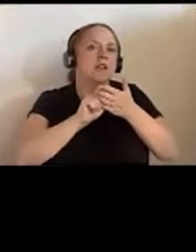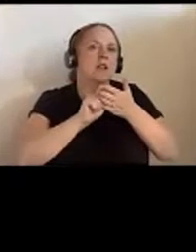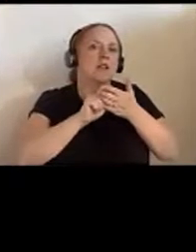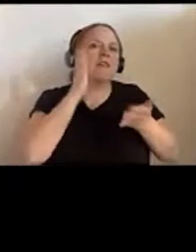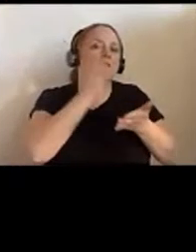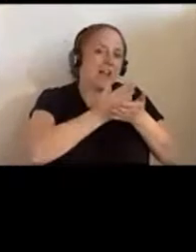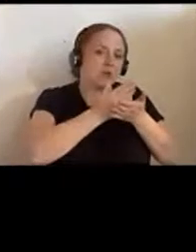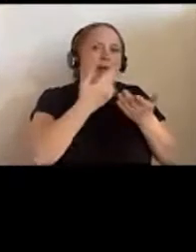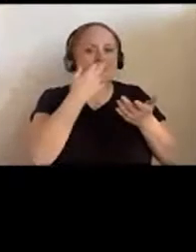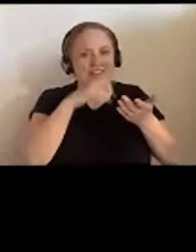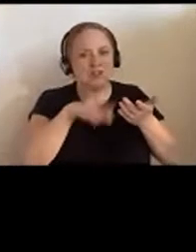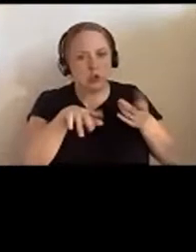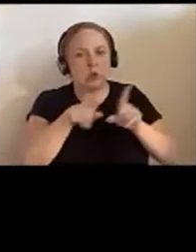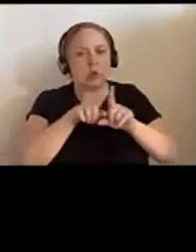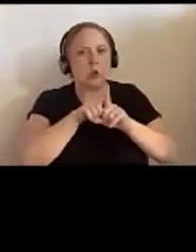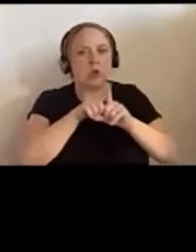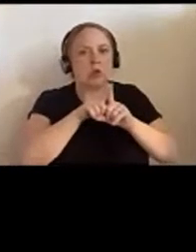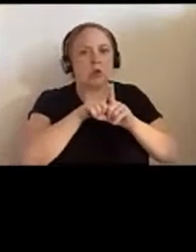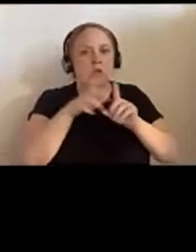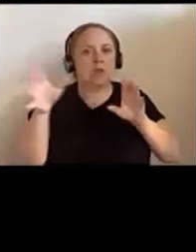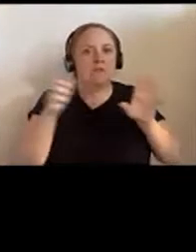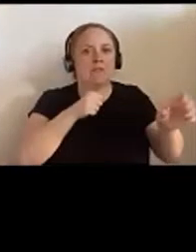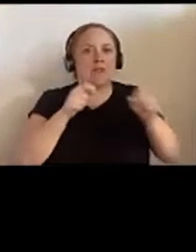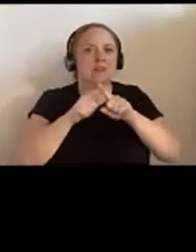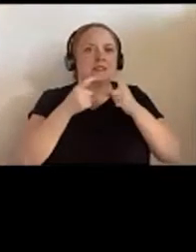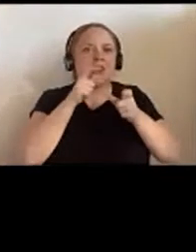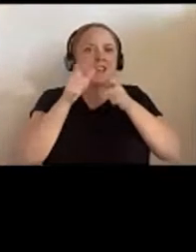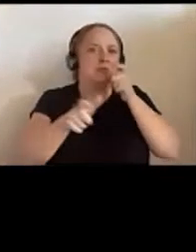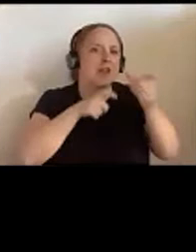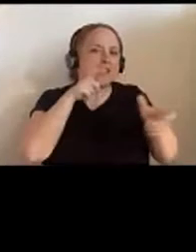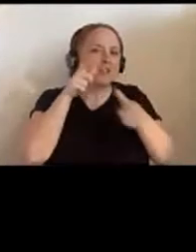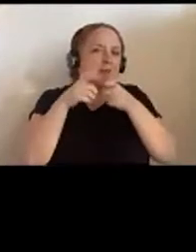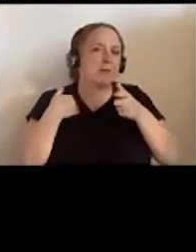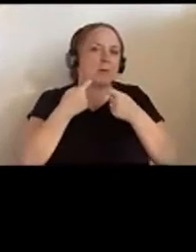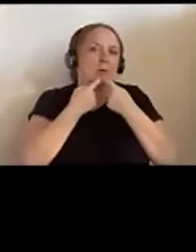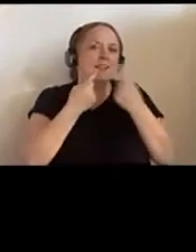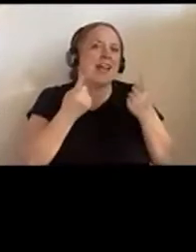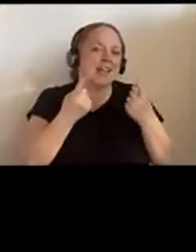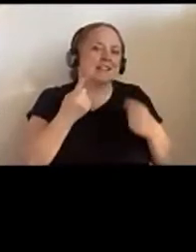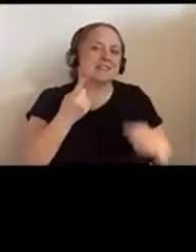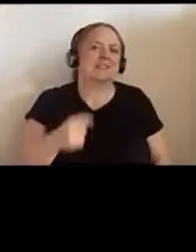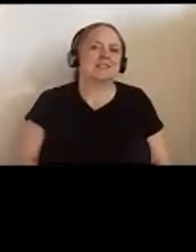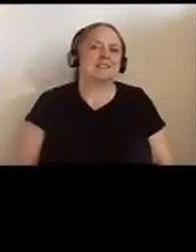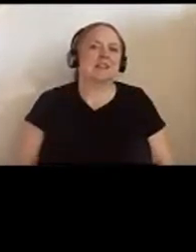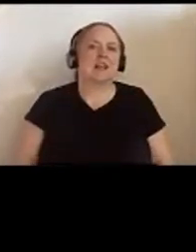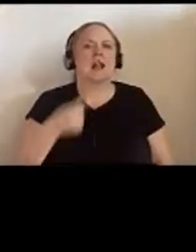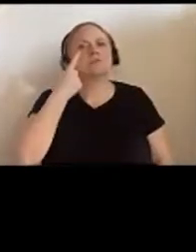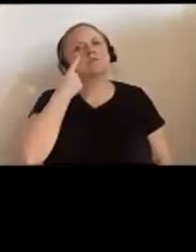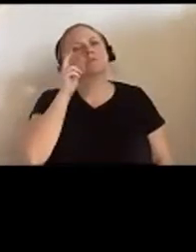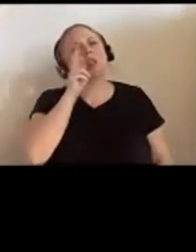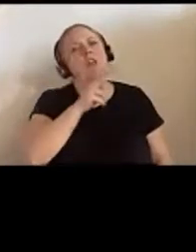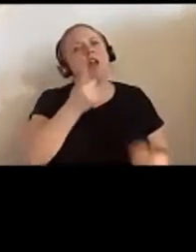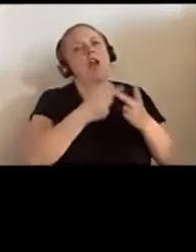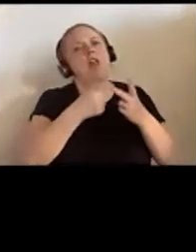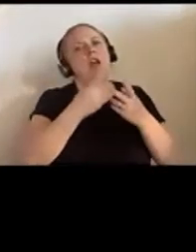factual. You're coming across different expressions that people have made and looking at how other artists and makers and thinkers